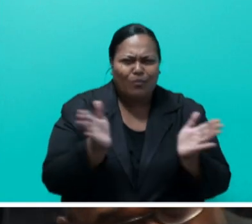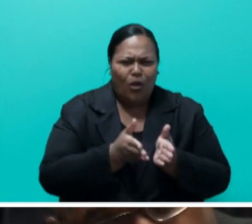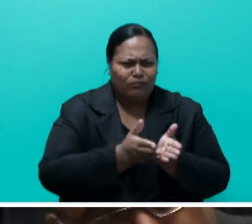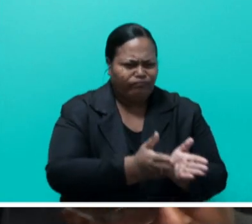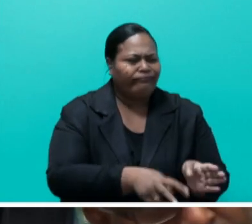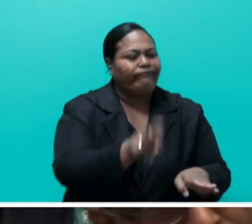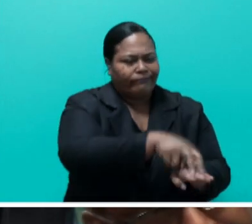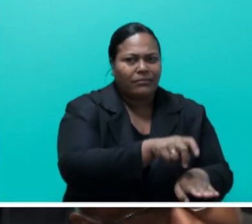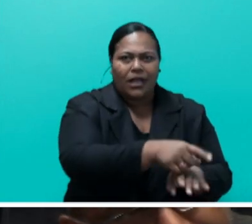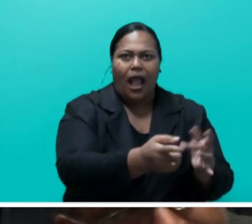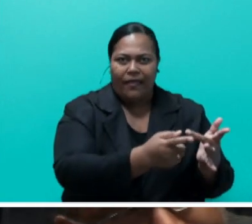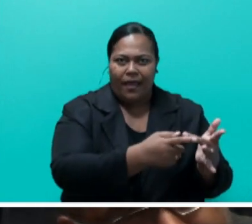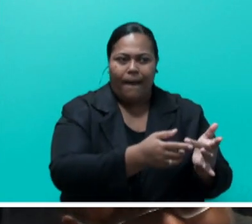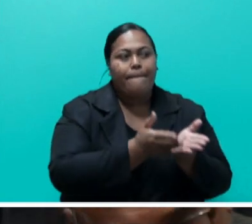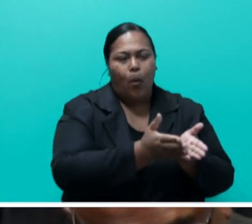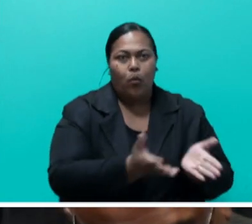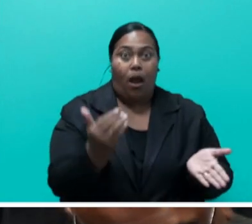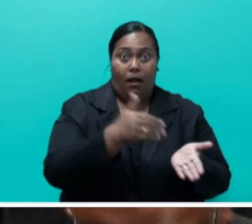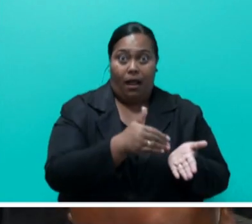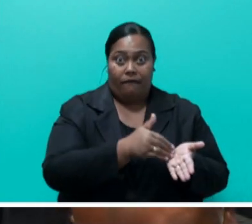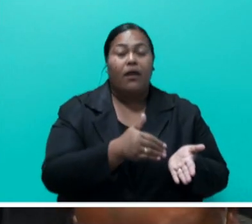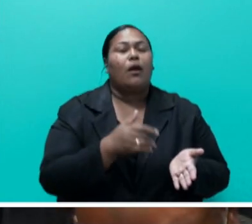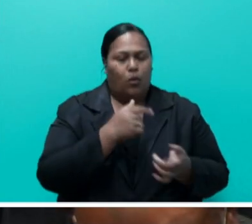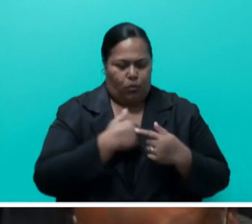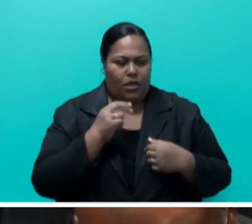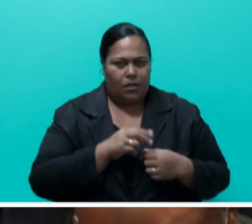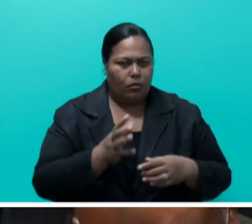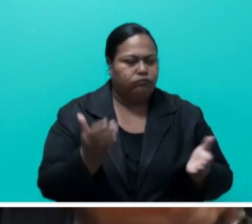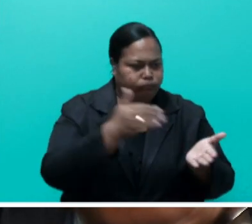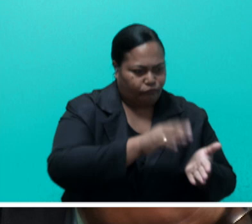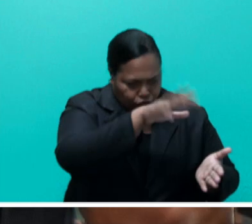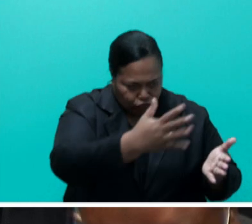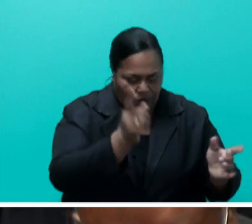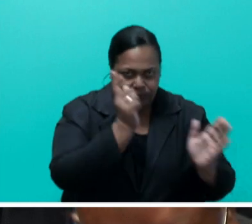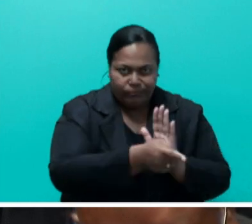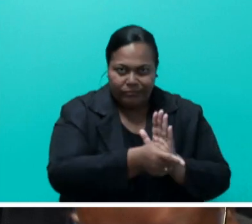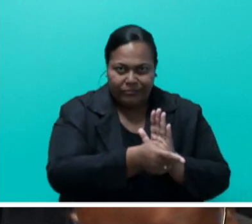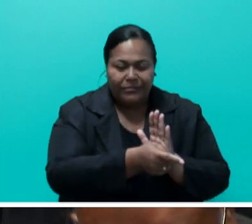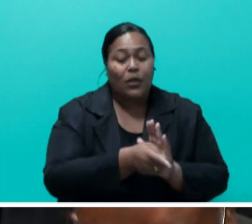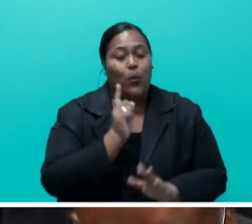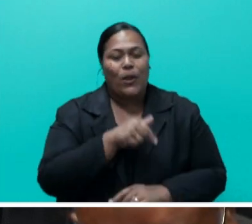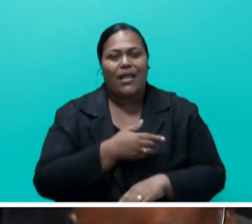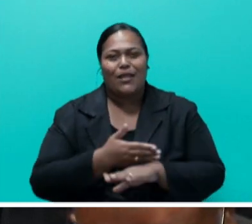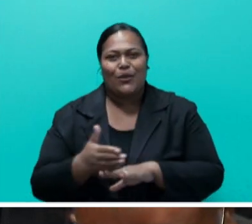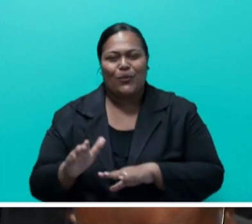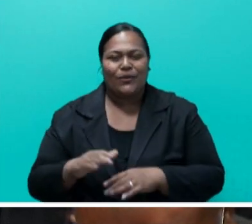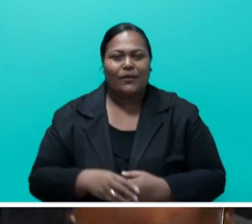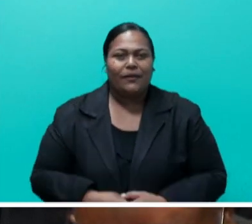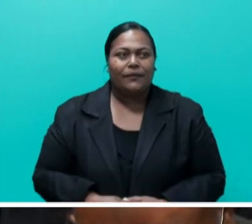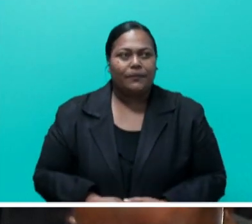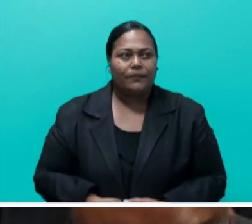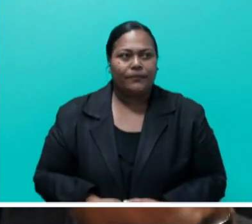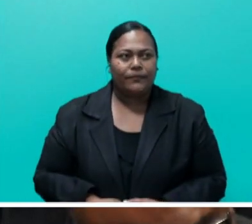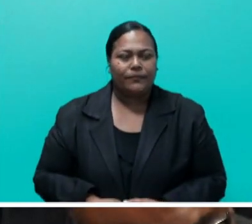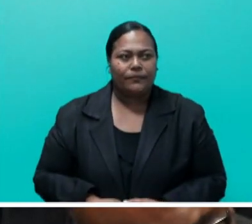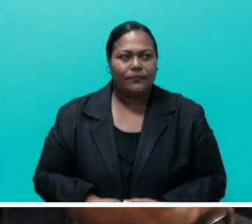the arrival of the new boat, I'm glad that this is something. This is the new the Republic of